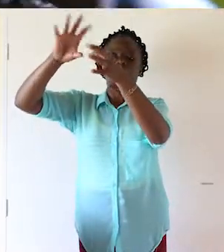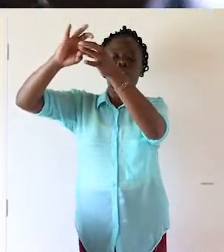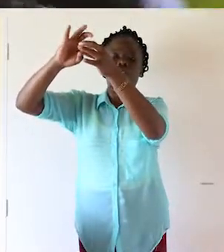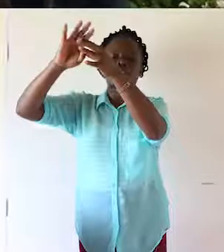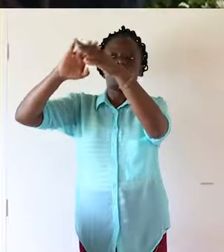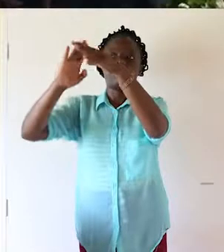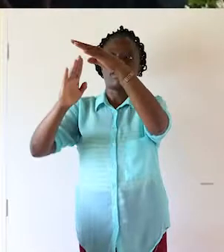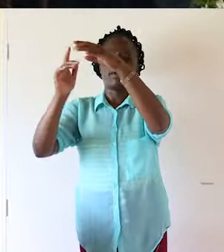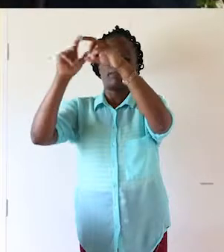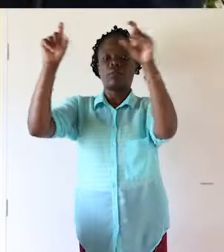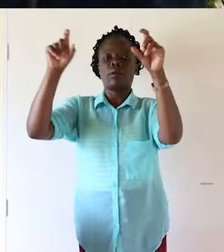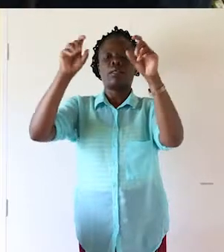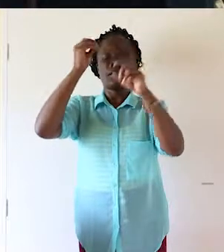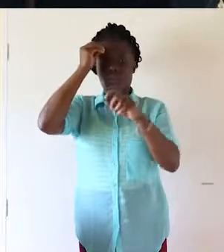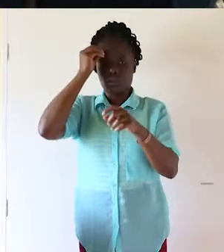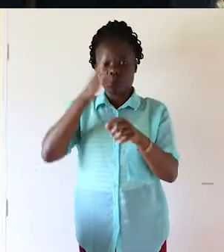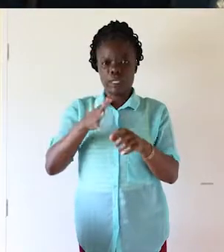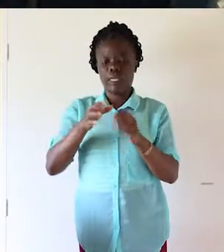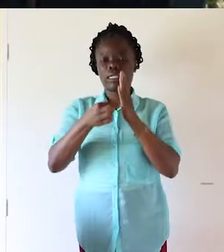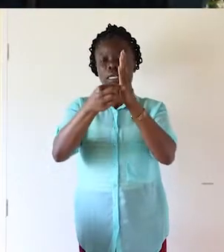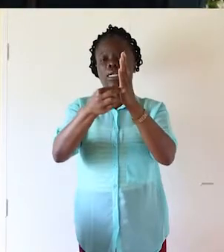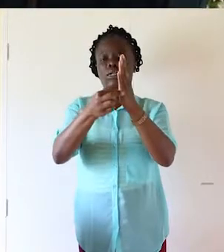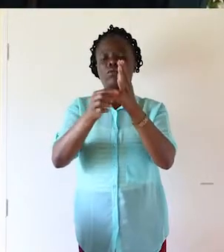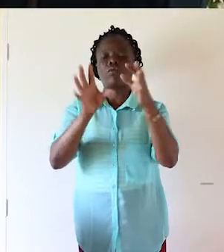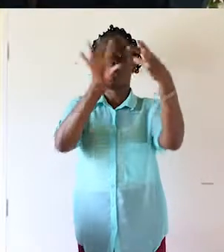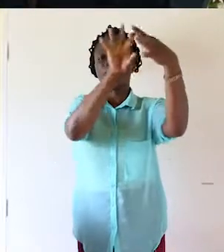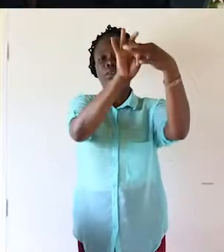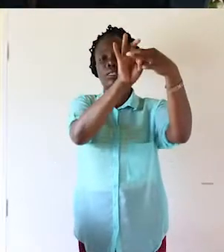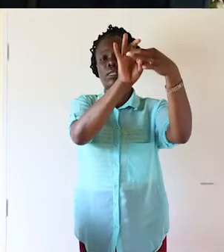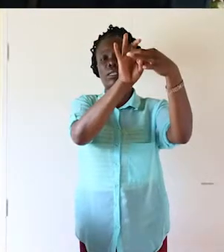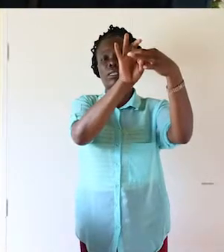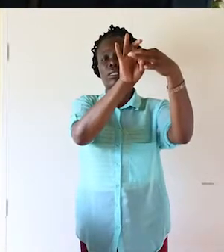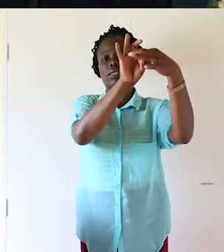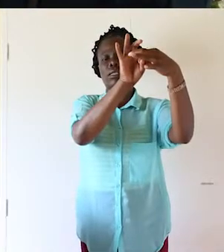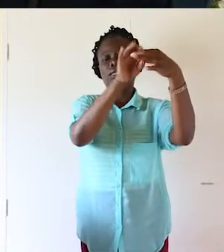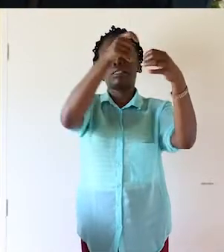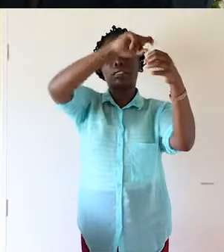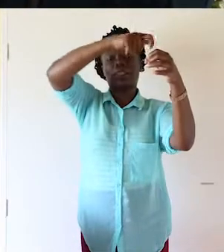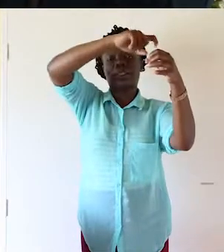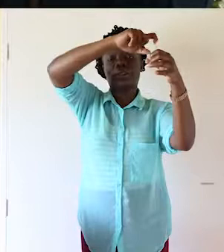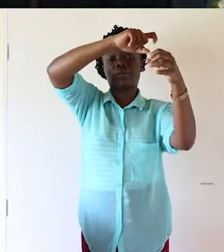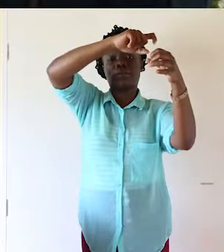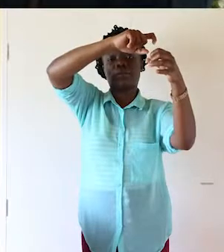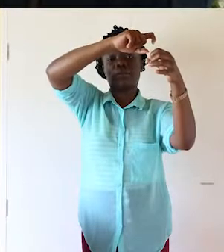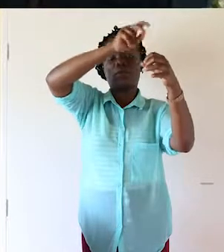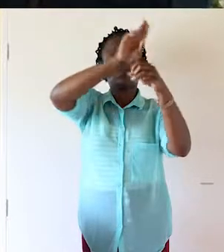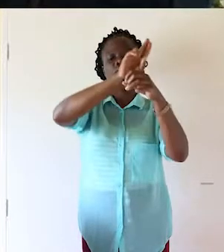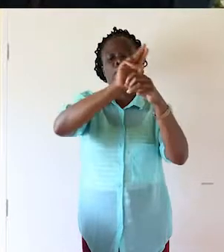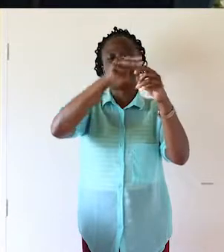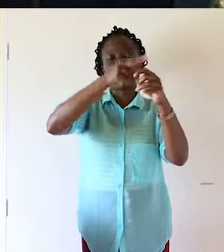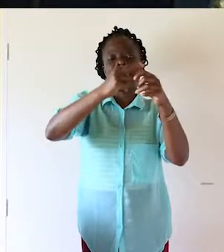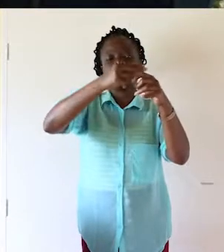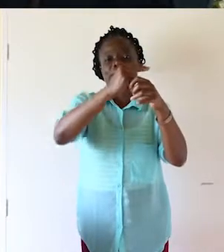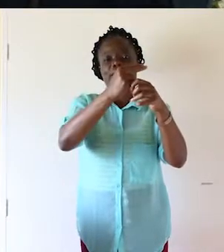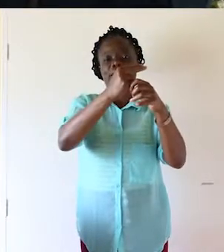bolt. The learner is then guided to fix and tighten the nuts and bolts using